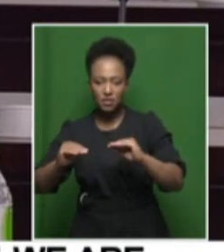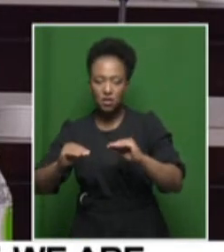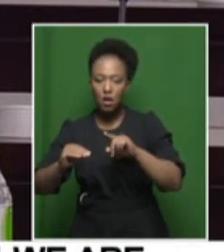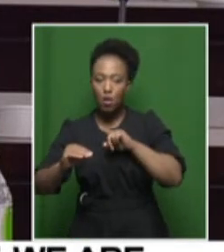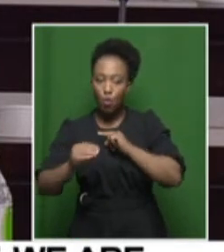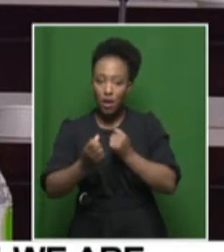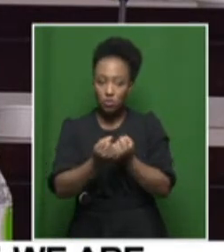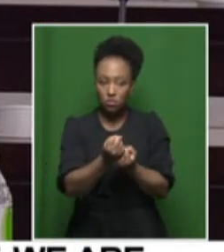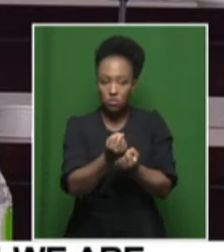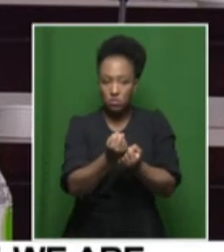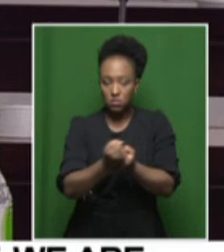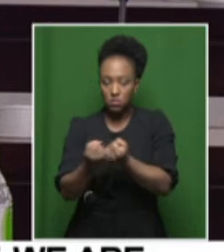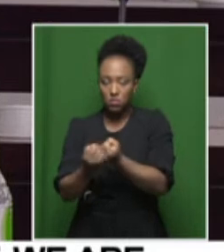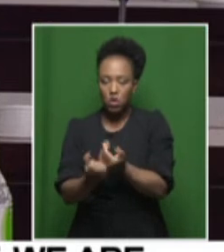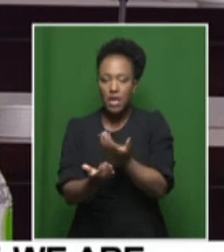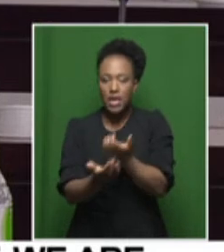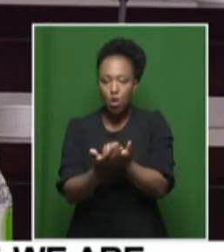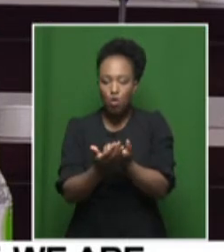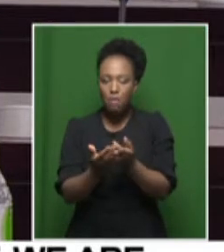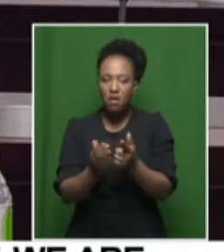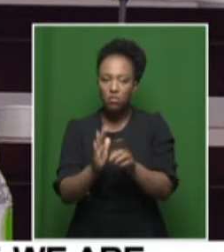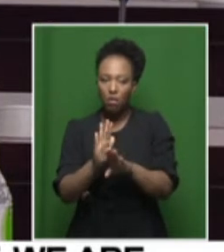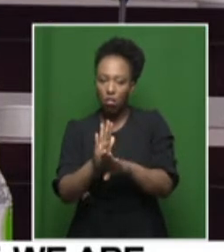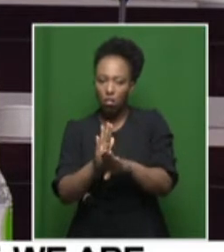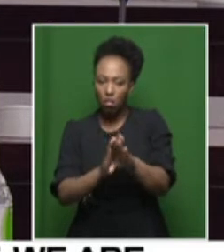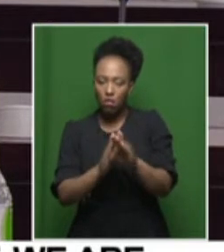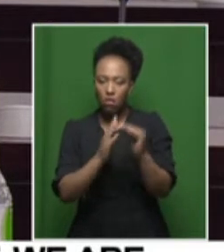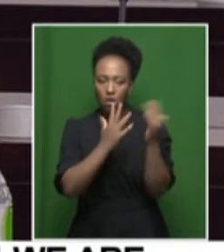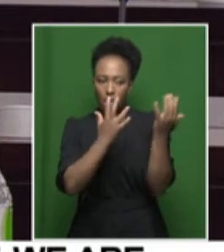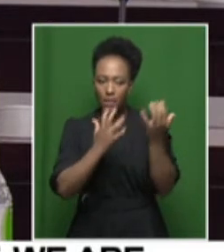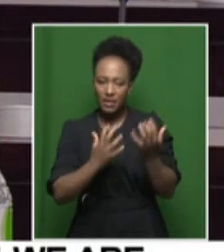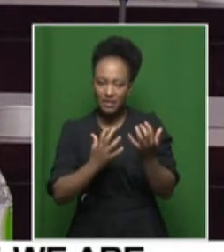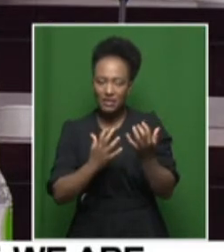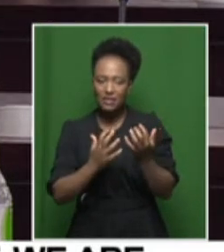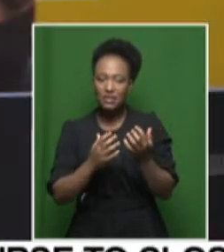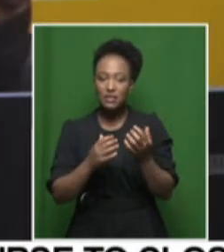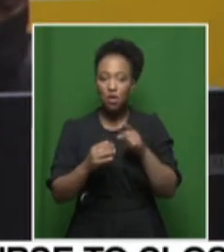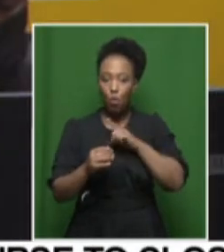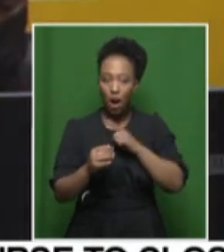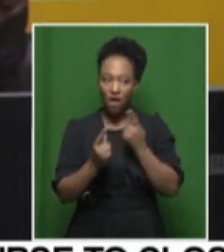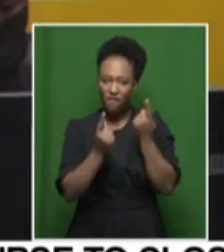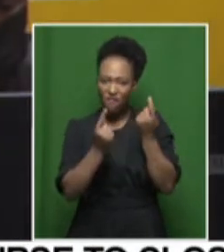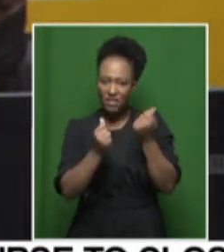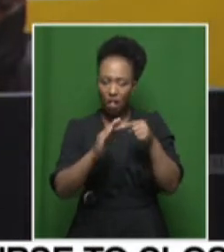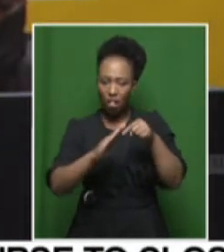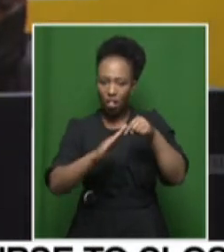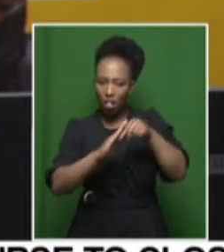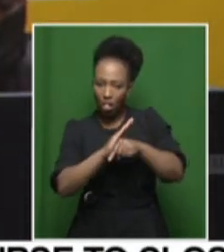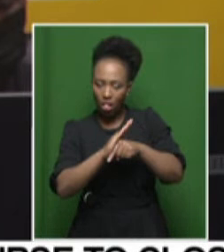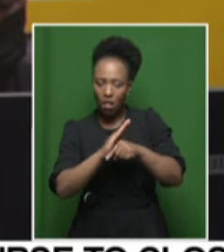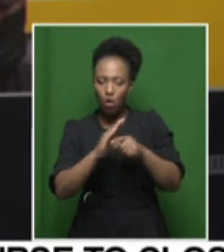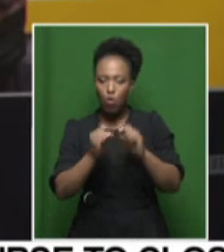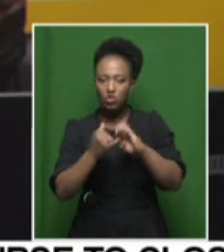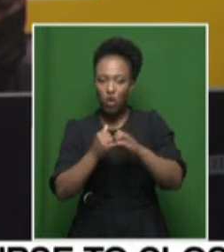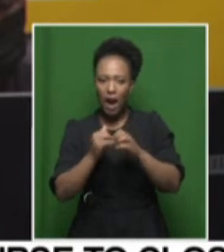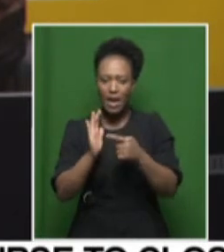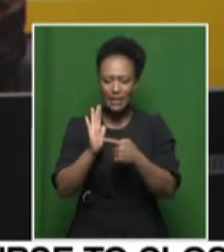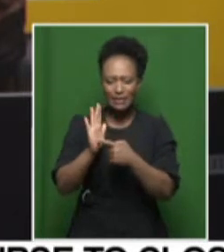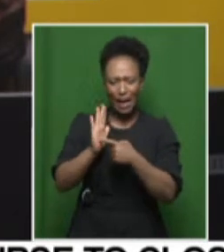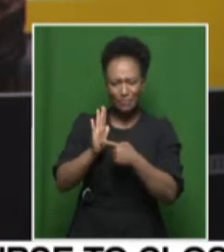support the economic recovery, in this budget, we are reducing the fiscal deficit and stabilizing